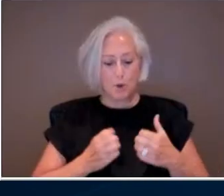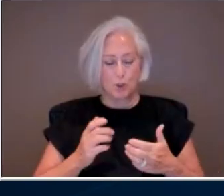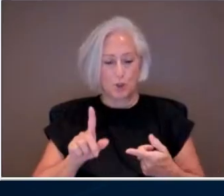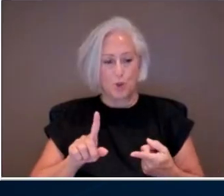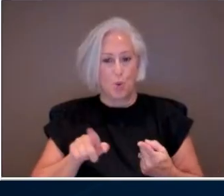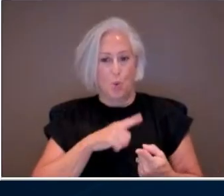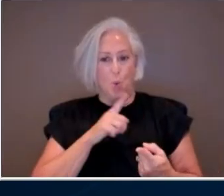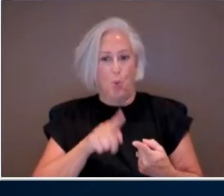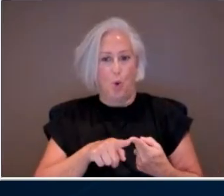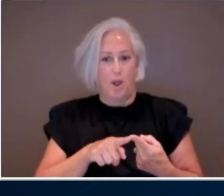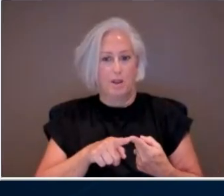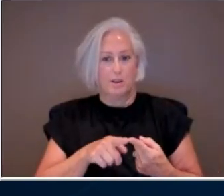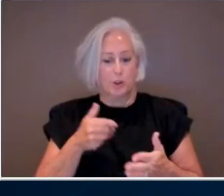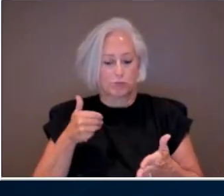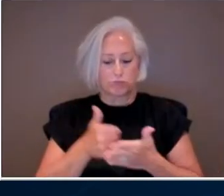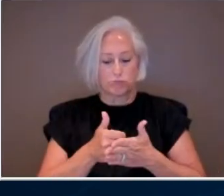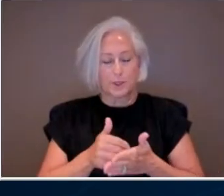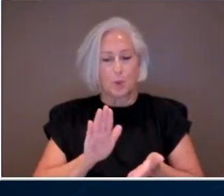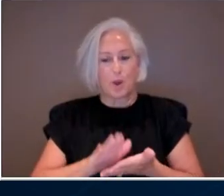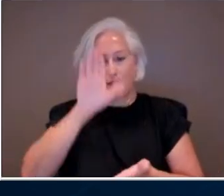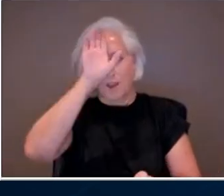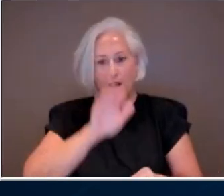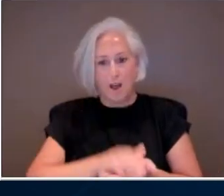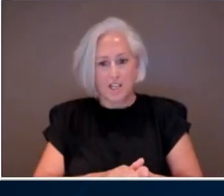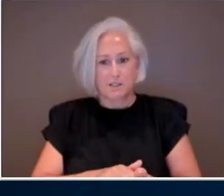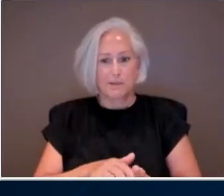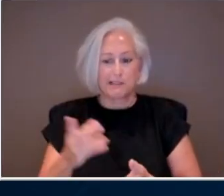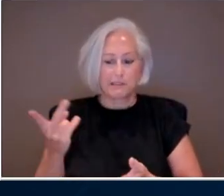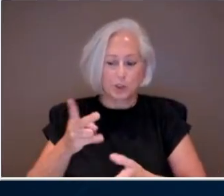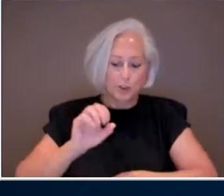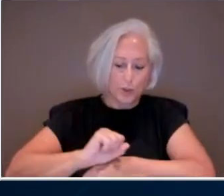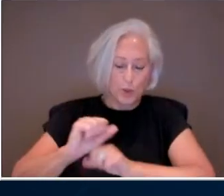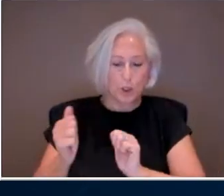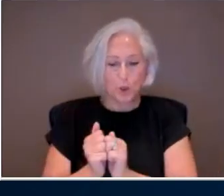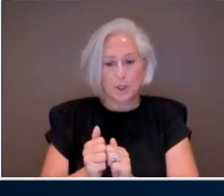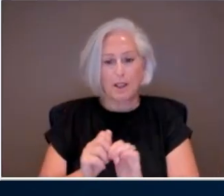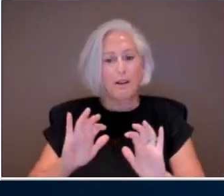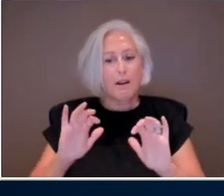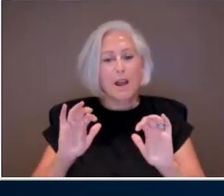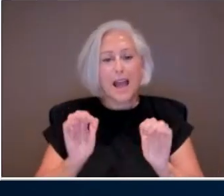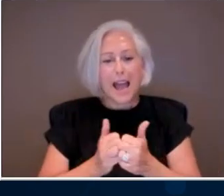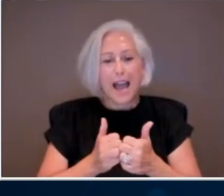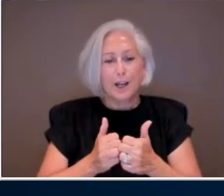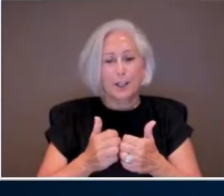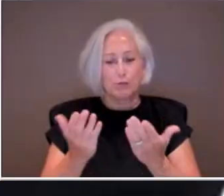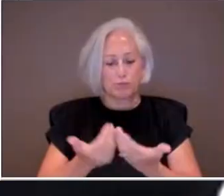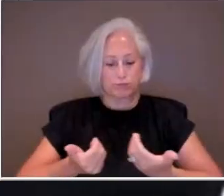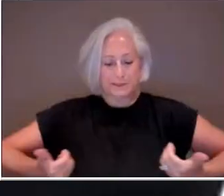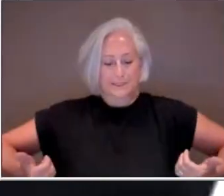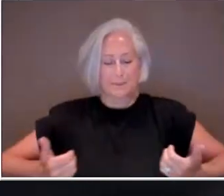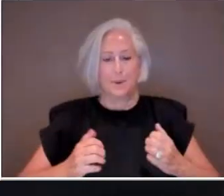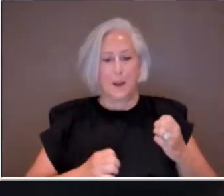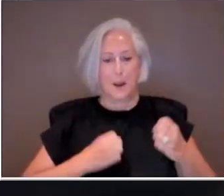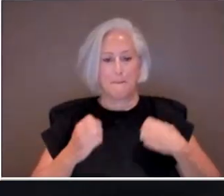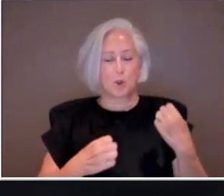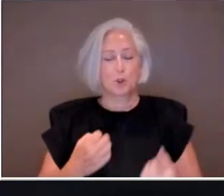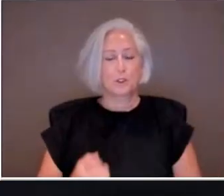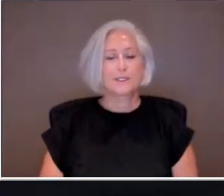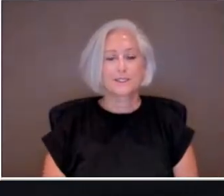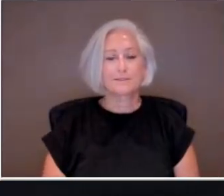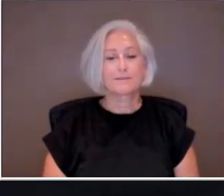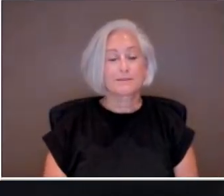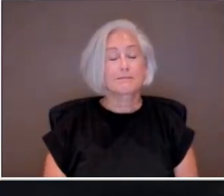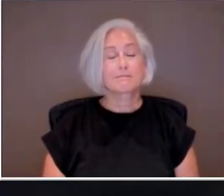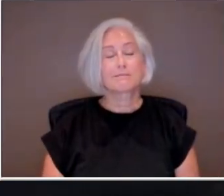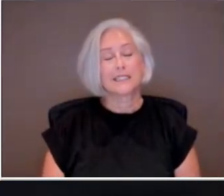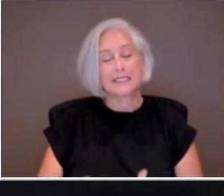close with her husband and you're working together and you're both with the Chiefs? How do you keep emotions out of it? Yeah, I think it's tough